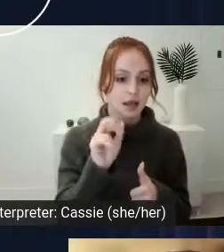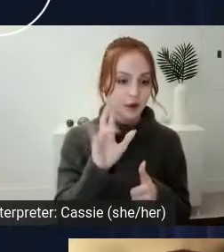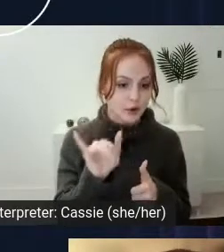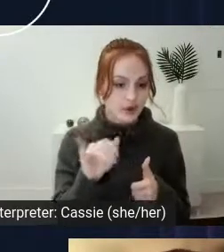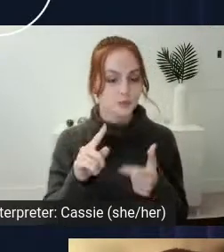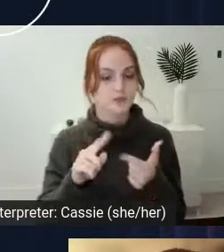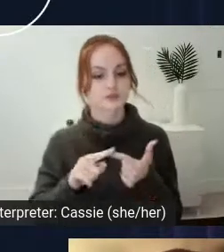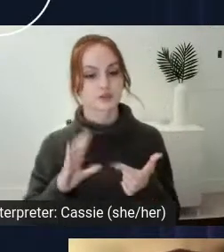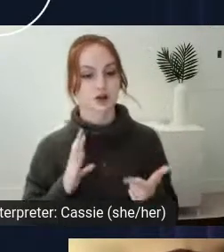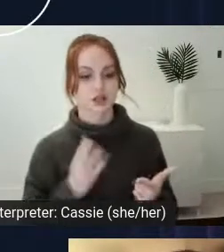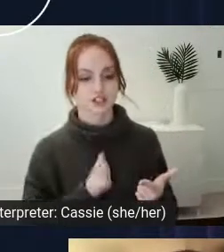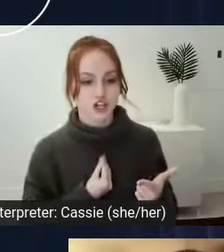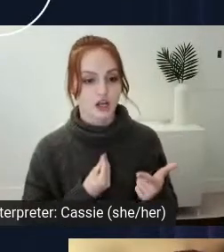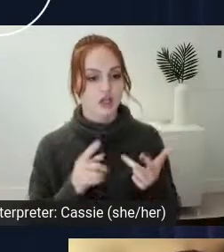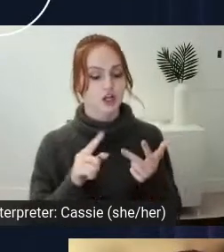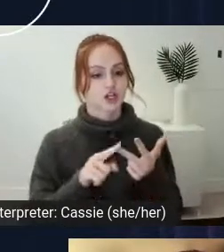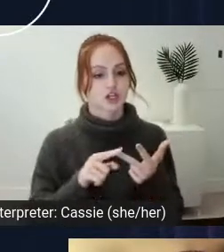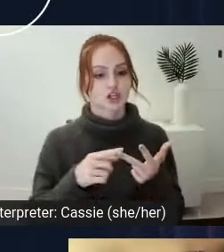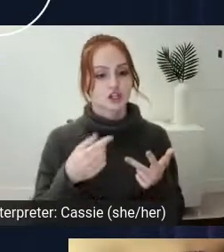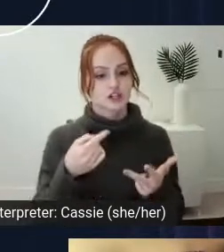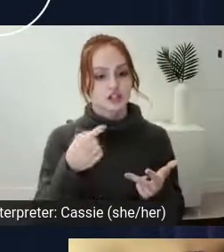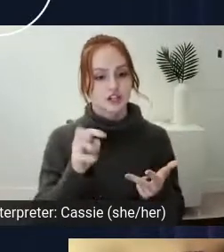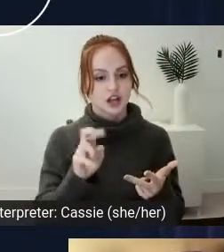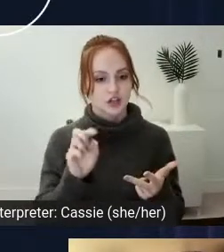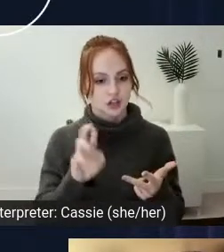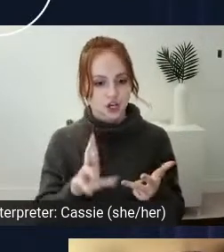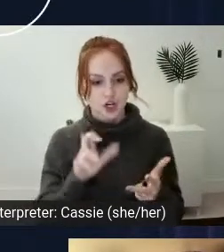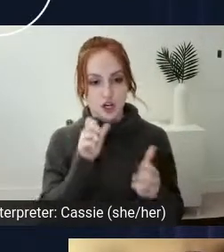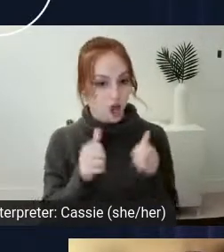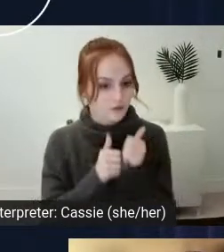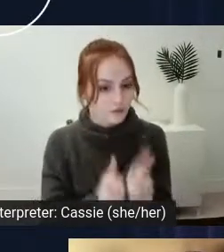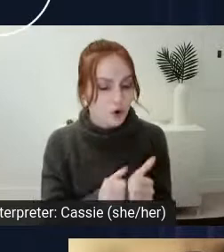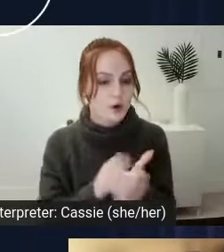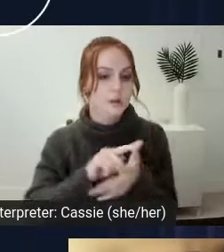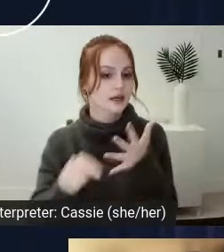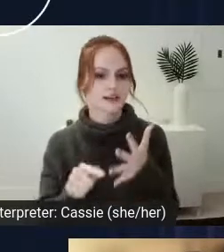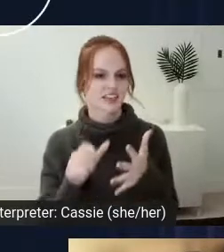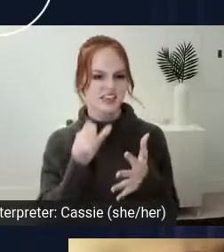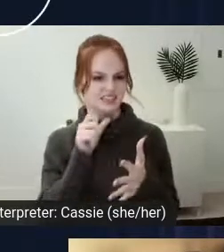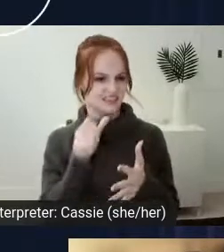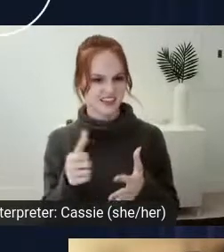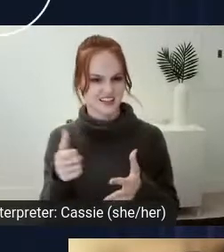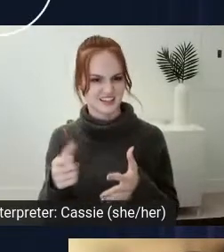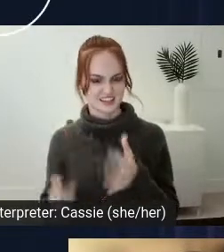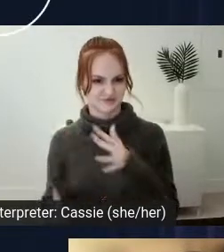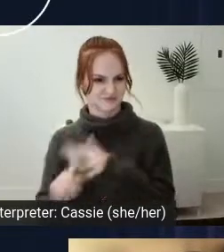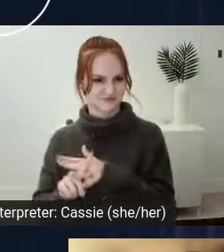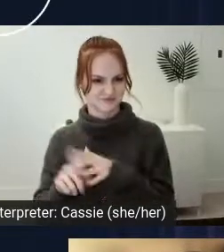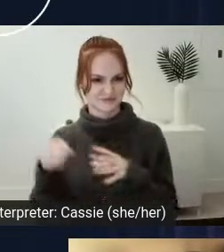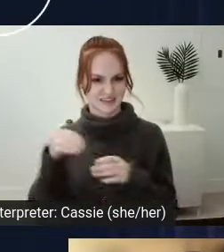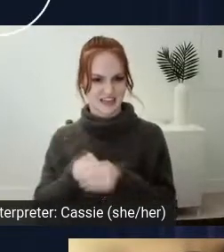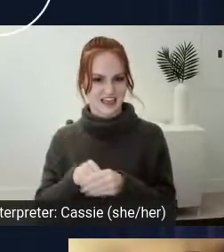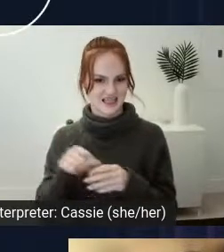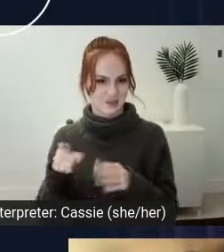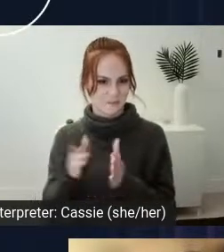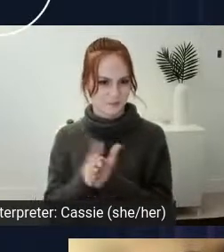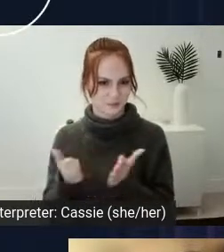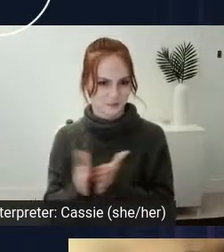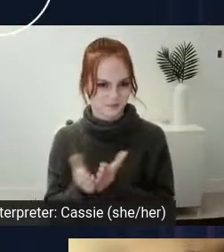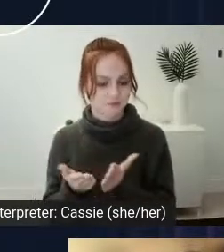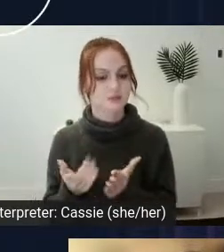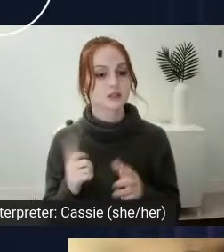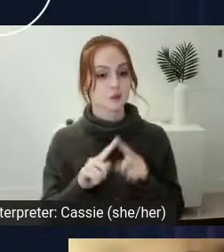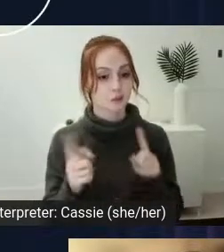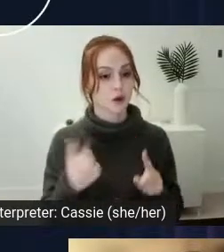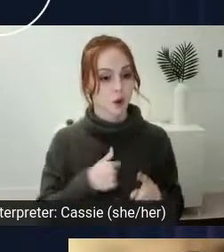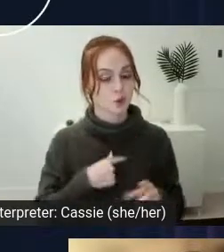transgender, even gender nonconforming, did not exist in the lexicon. But we can certainly, like you were saying, Renee, see